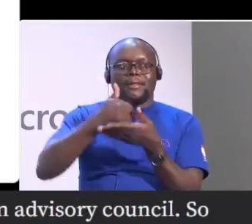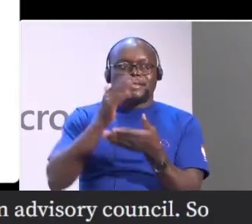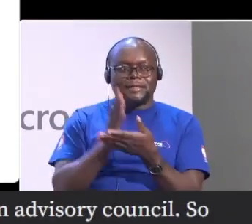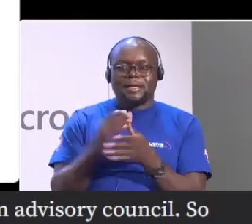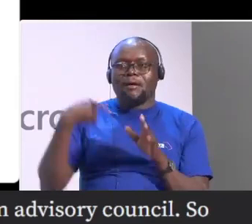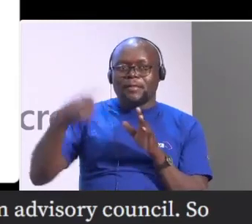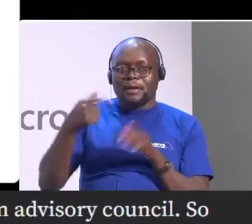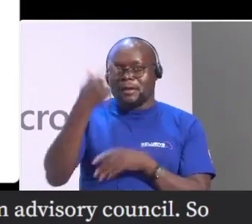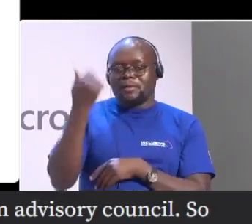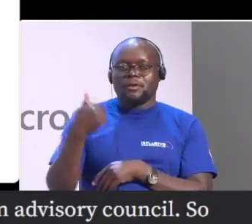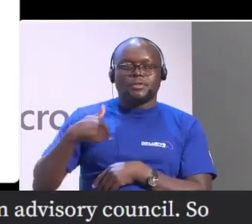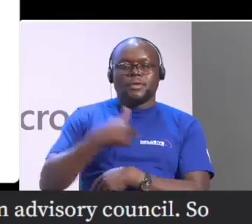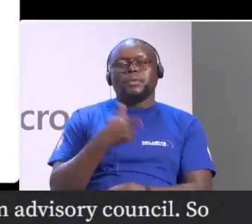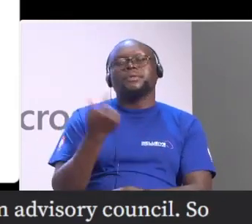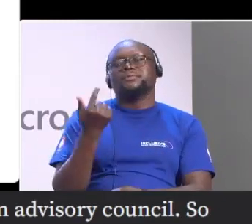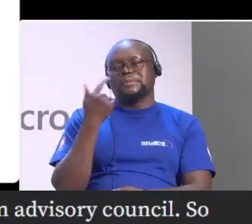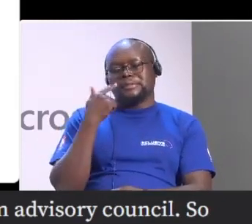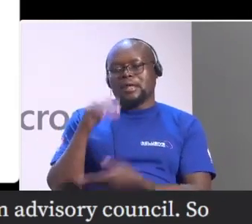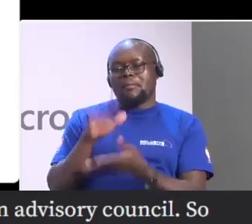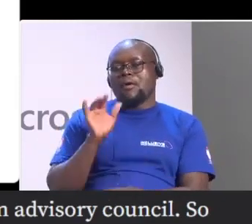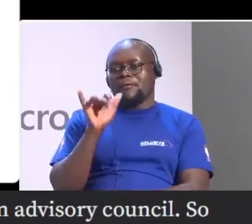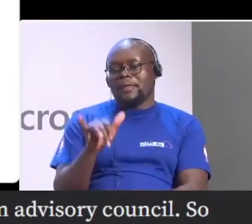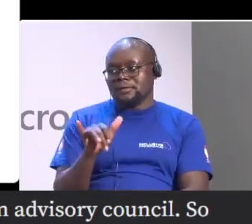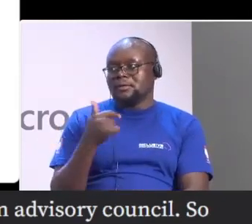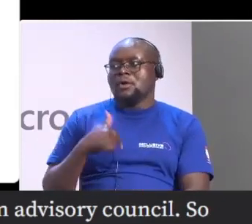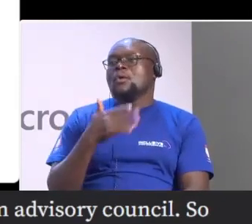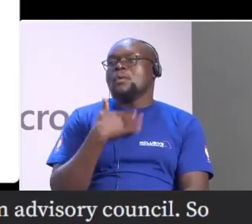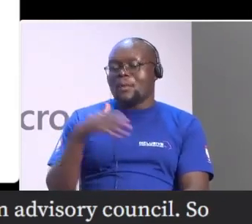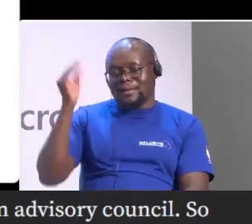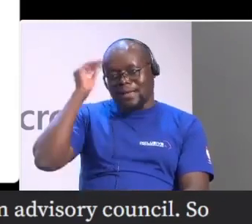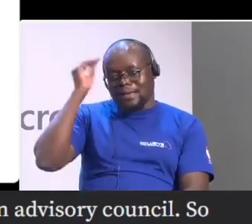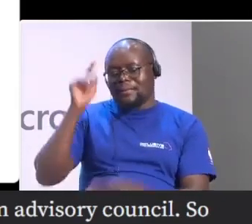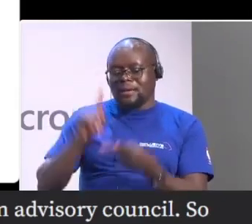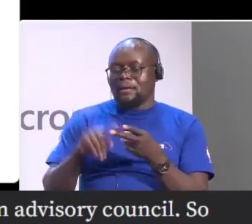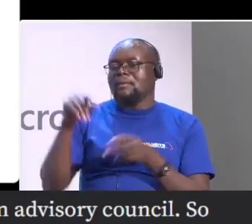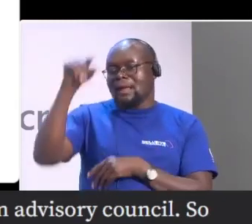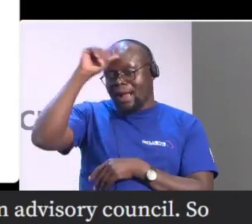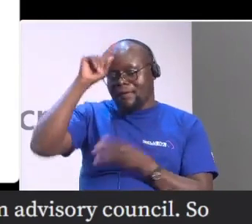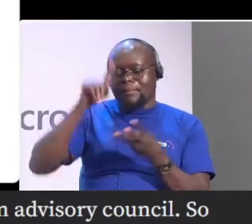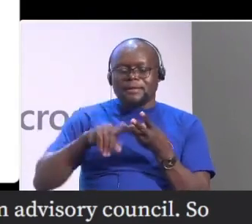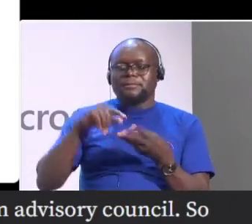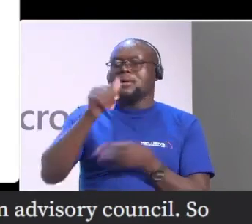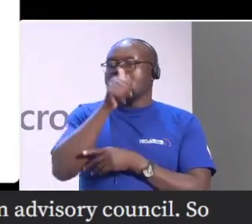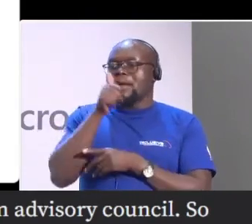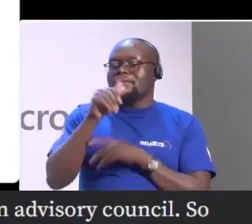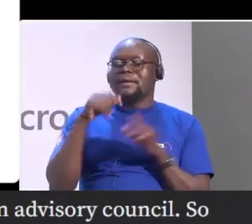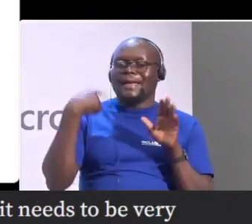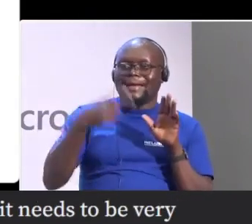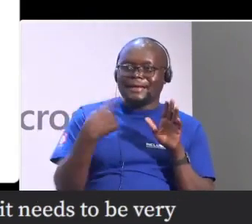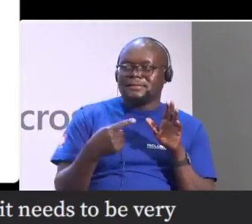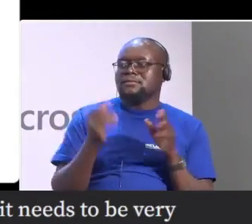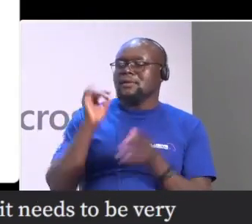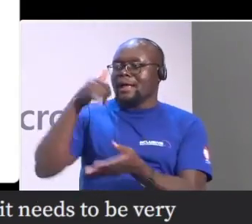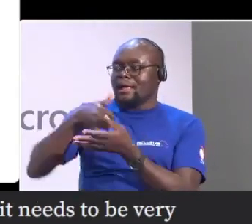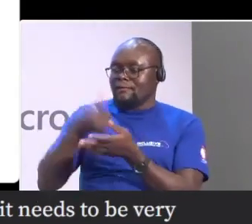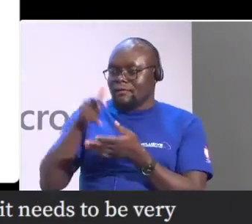industry, right? Because we serve all of them pretty much. So we want academia, we want government, we want nonprofit, we want private industry